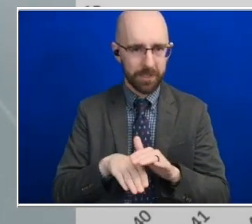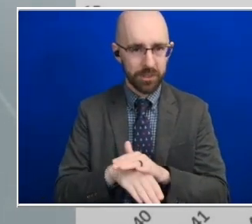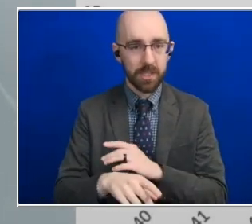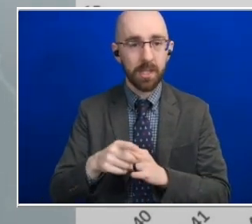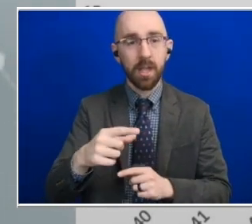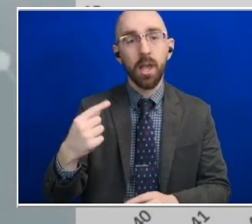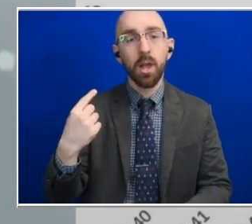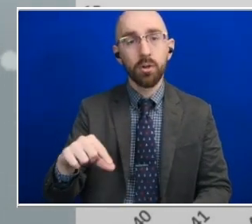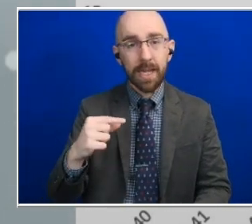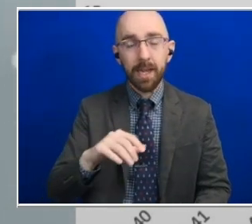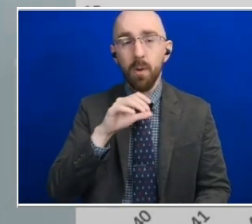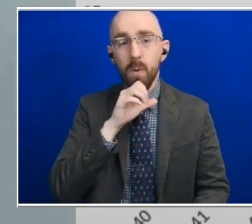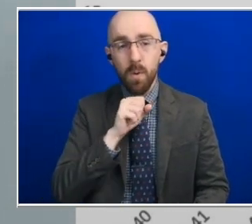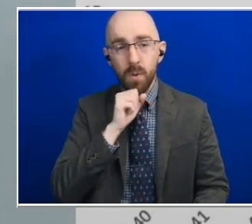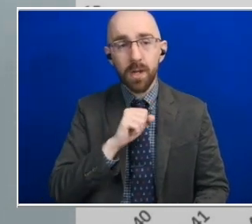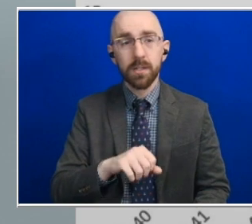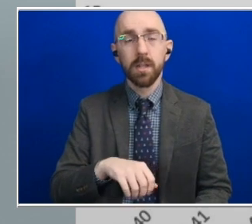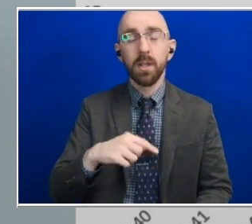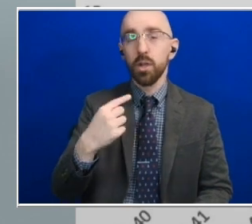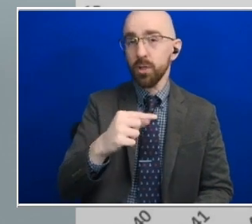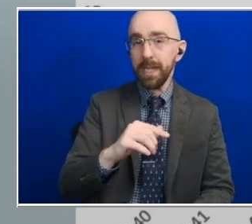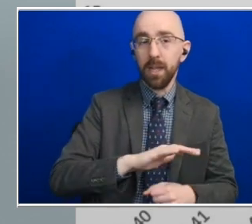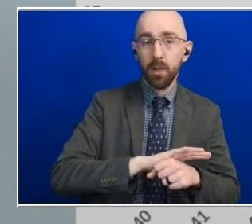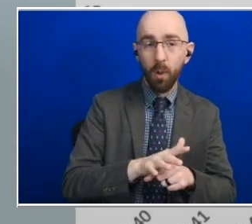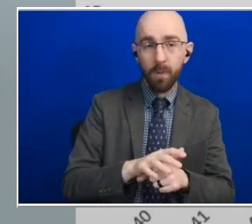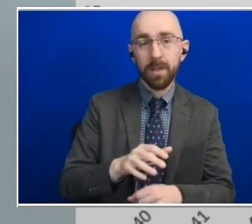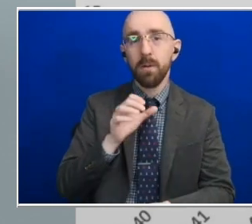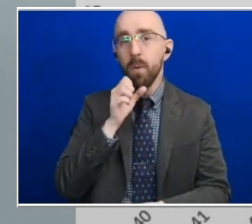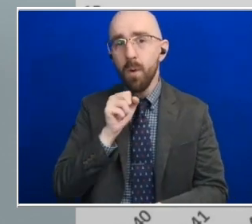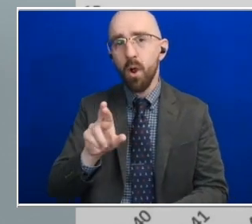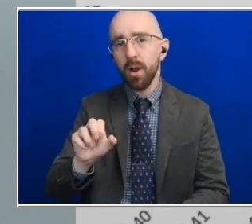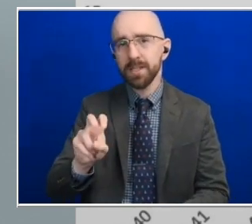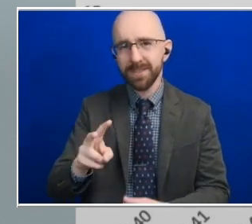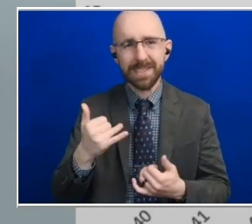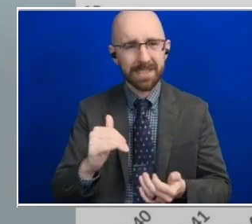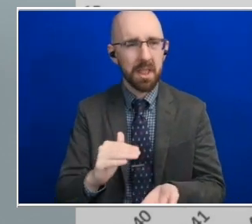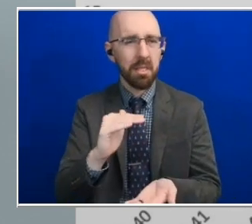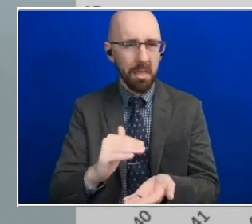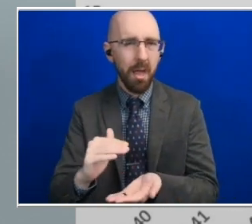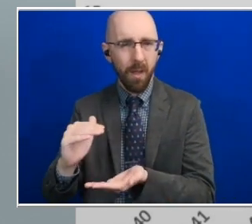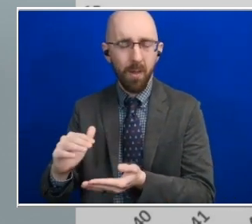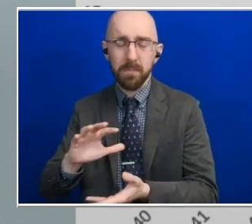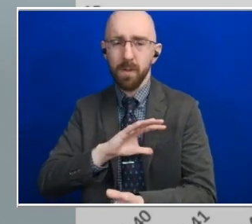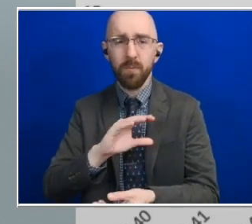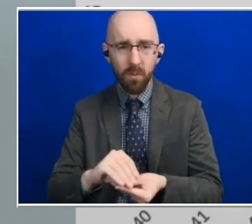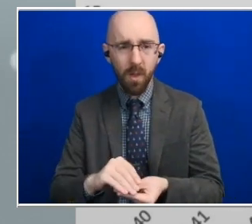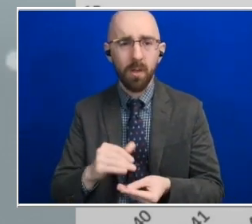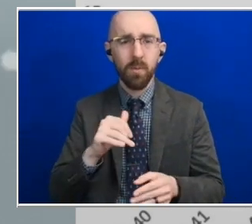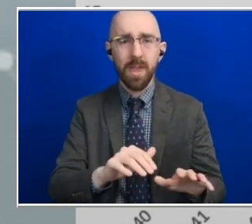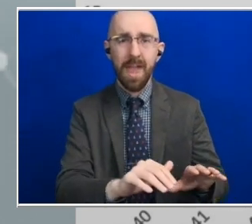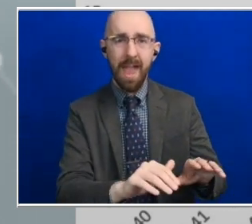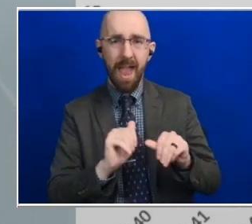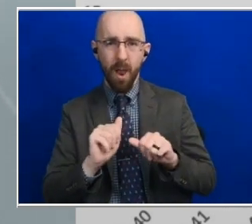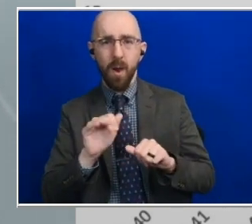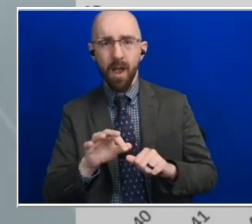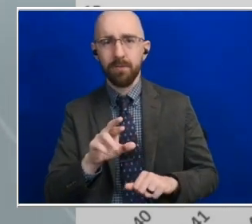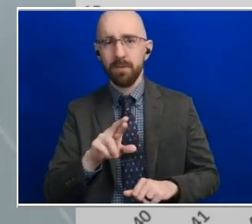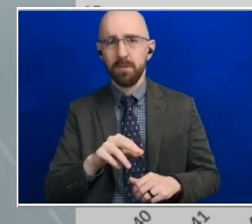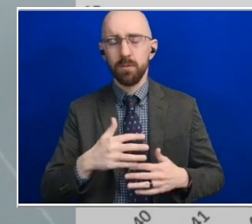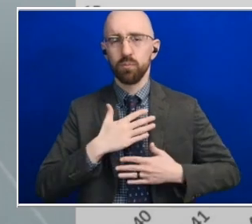is RSV and COVID. Still that little low level. Overall, we are exiting out of respiratory viral season. We